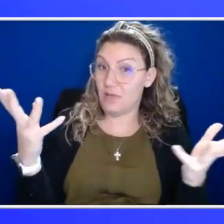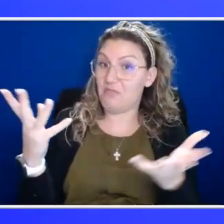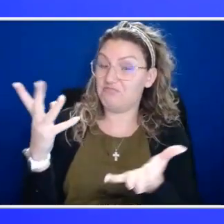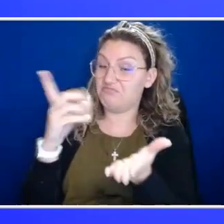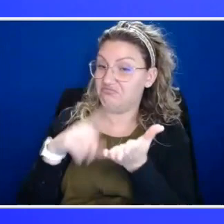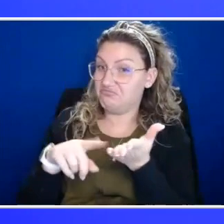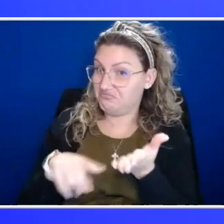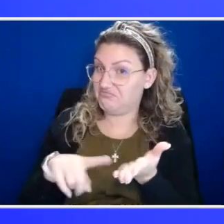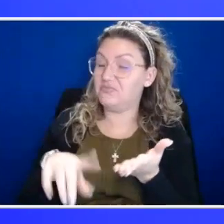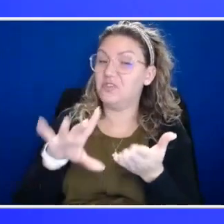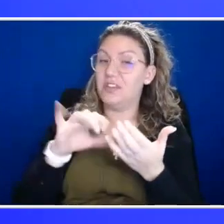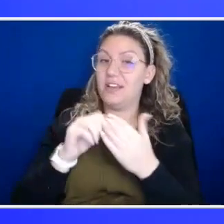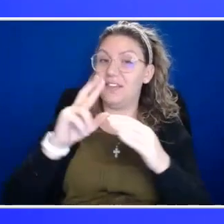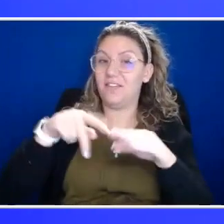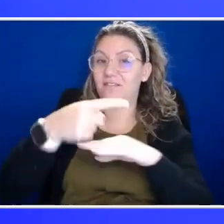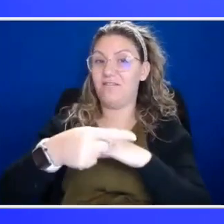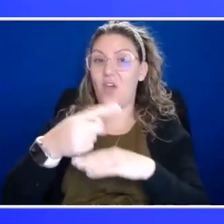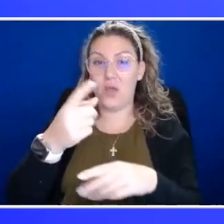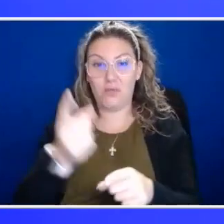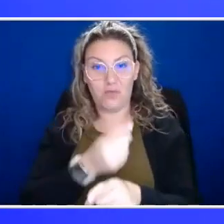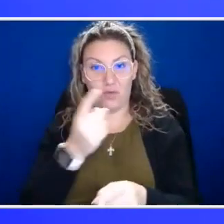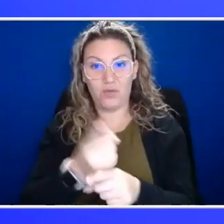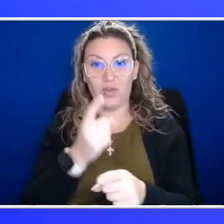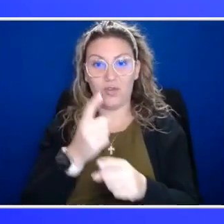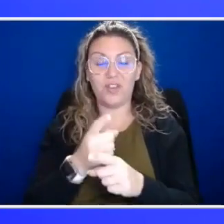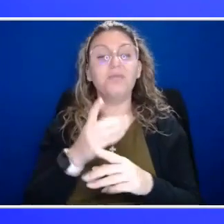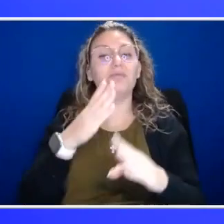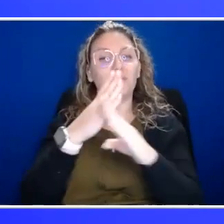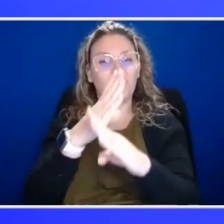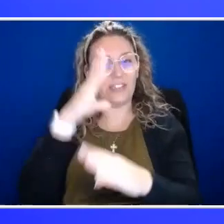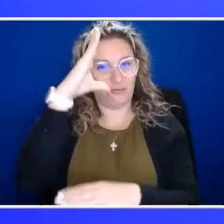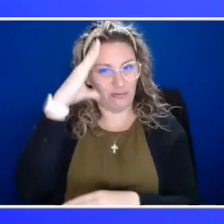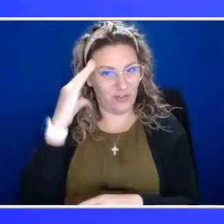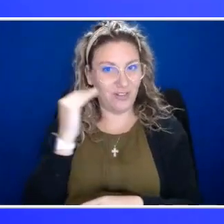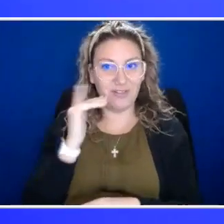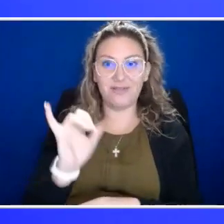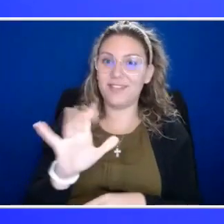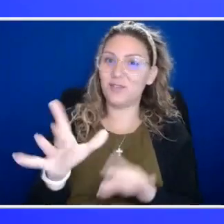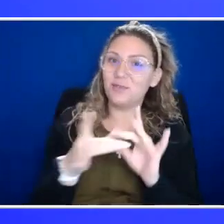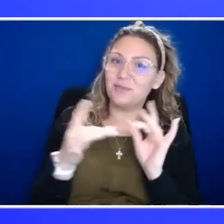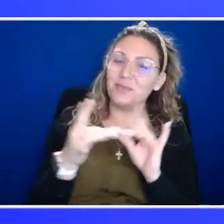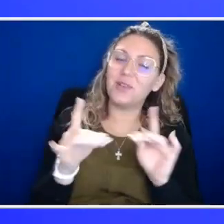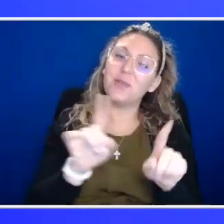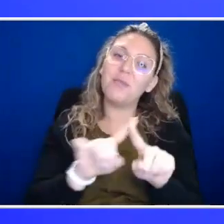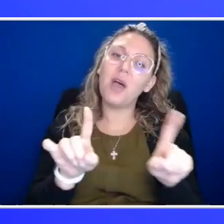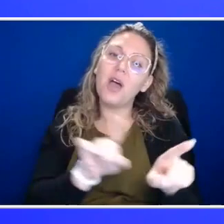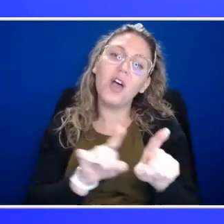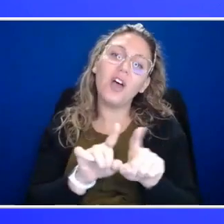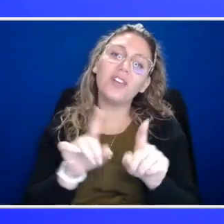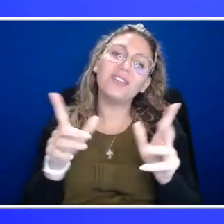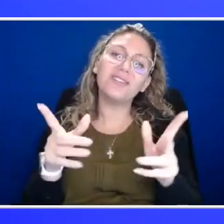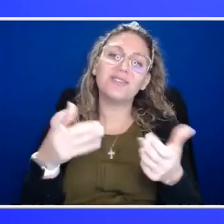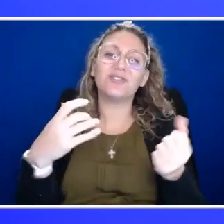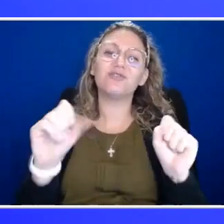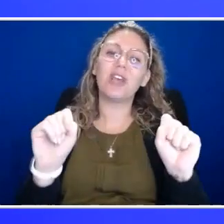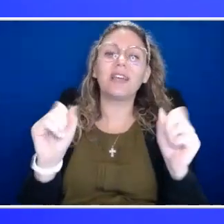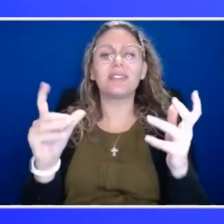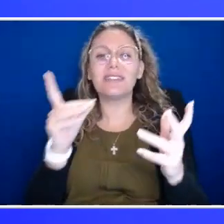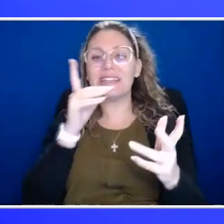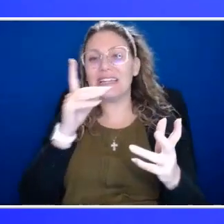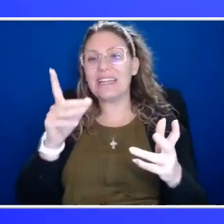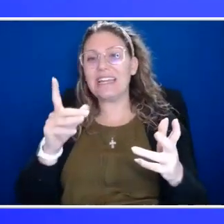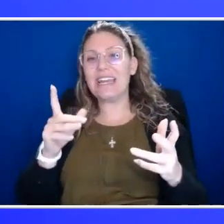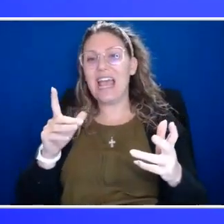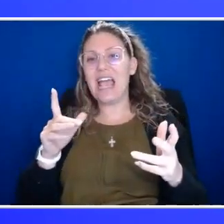is about really protecting your head, like you mentioned, but also, trying to not reach out for the thing that's really